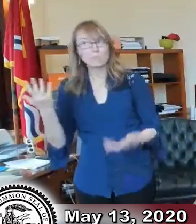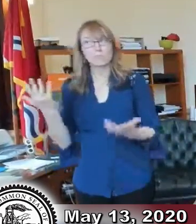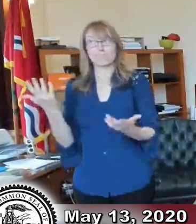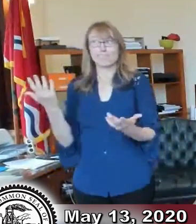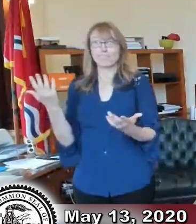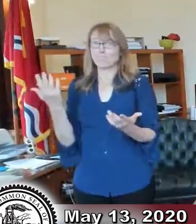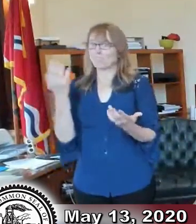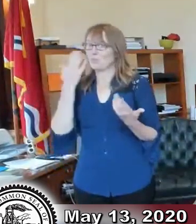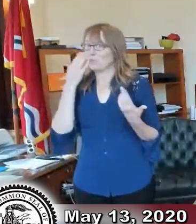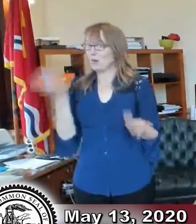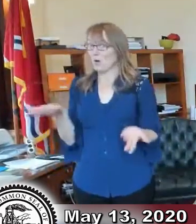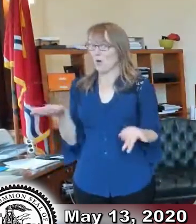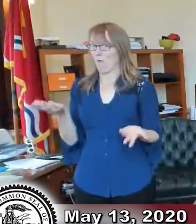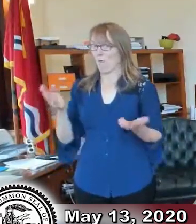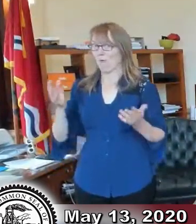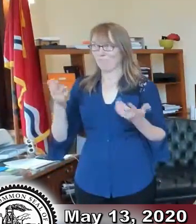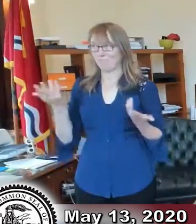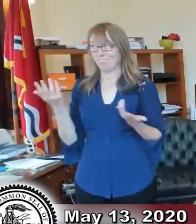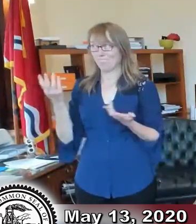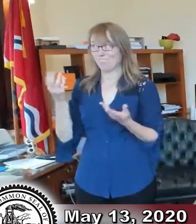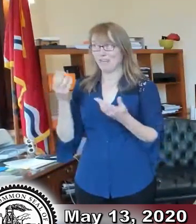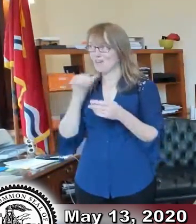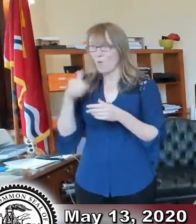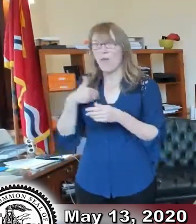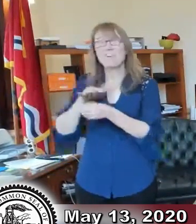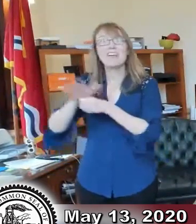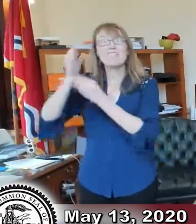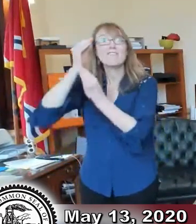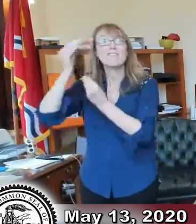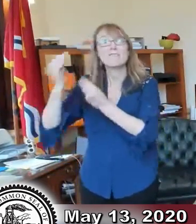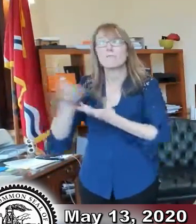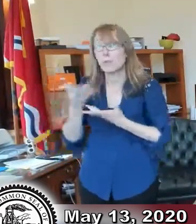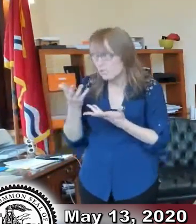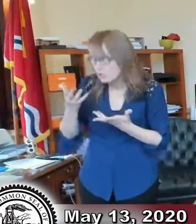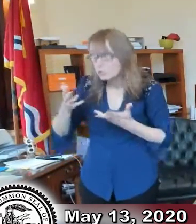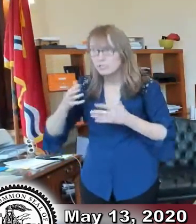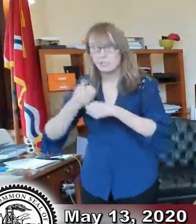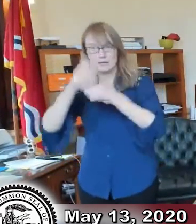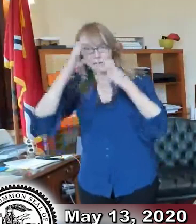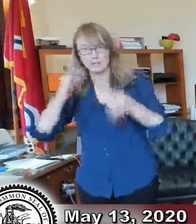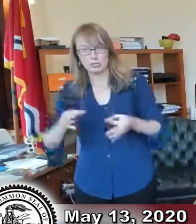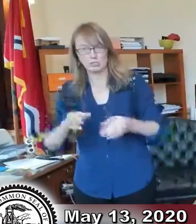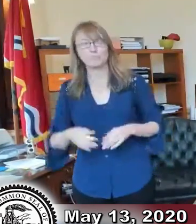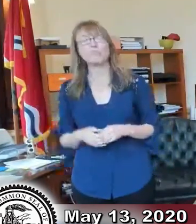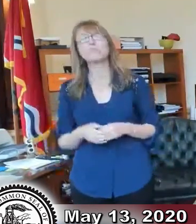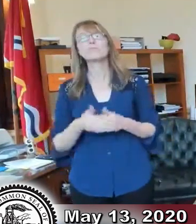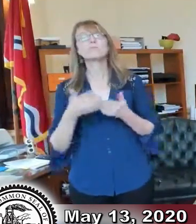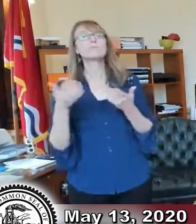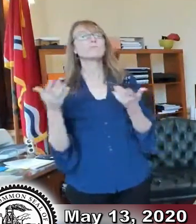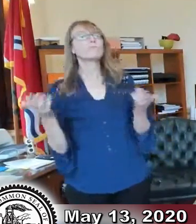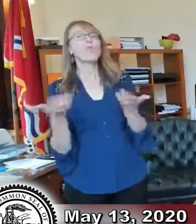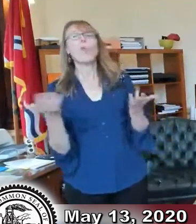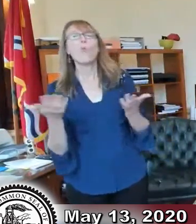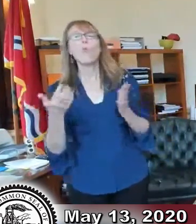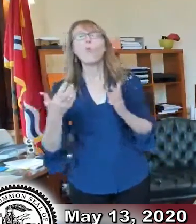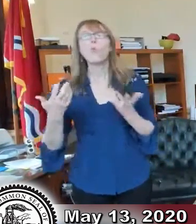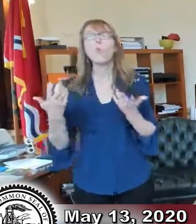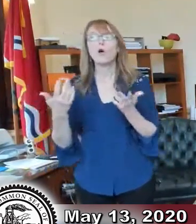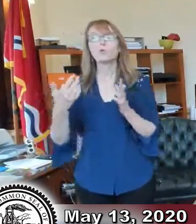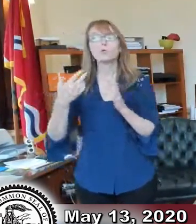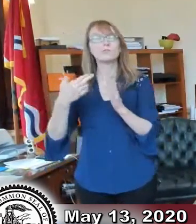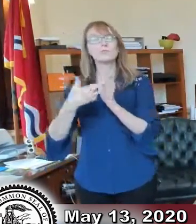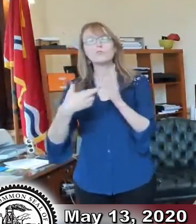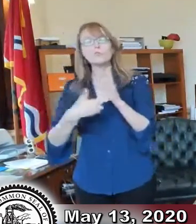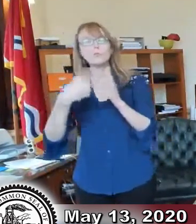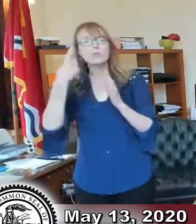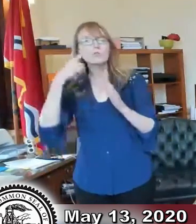the parameters of each phase, including which businesses can open and how large the gatherings can be?